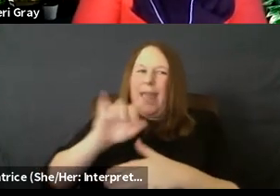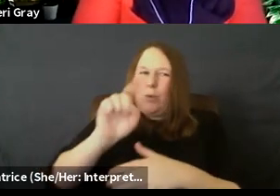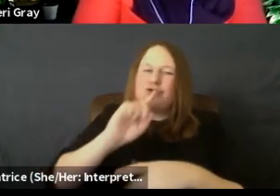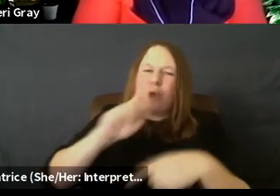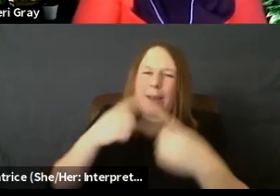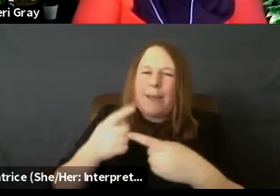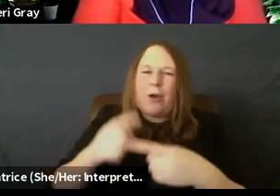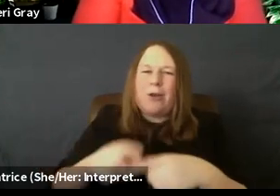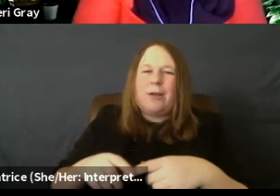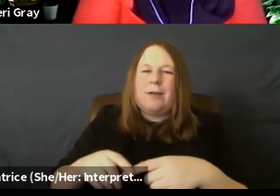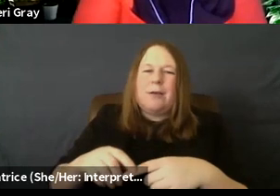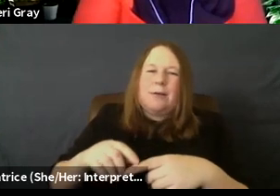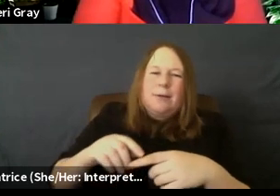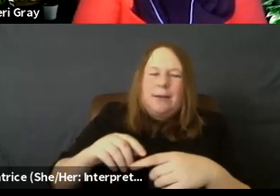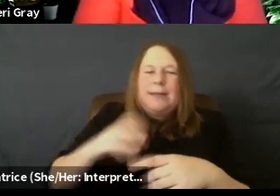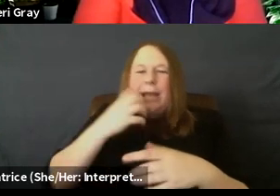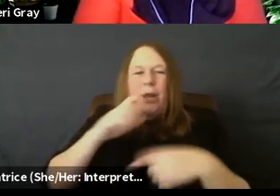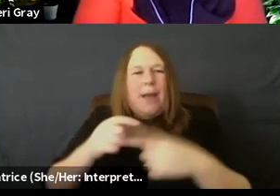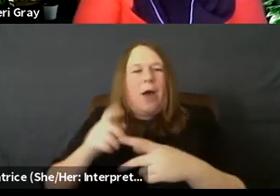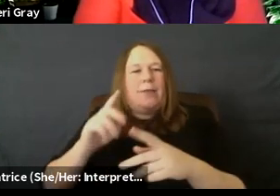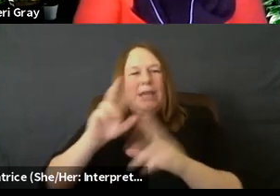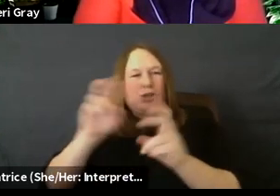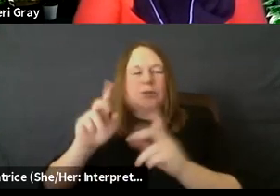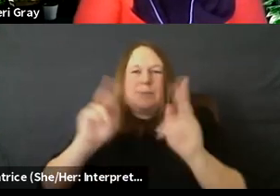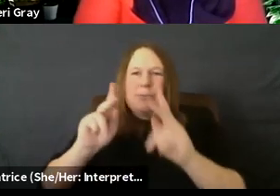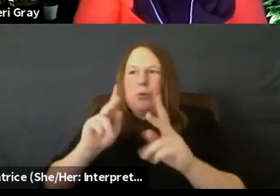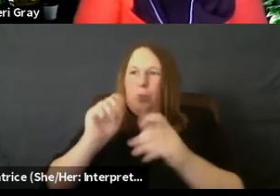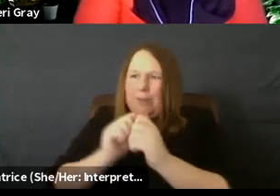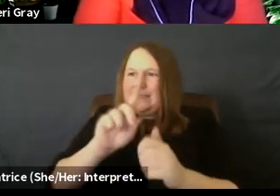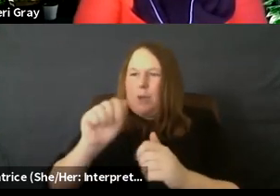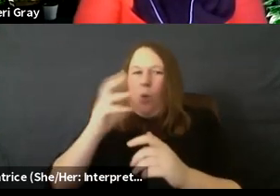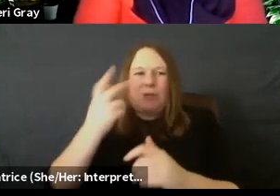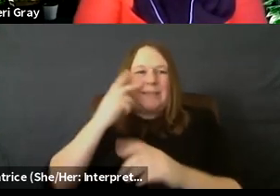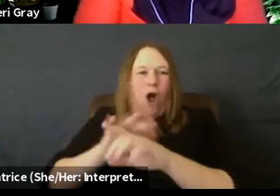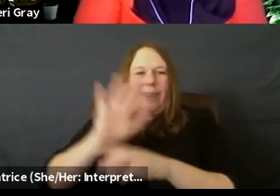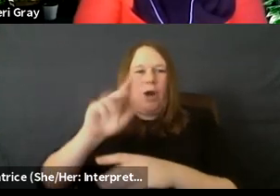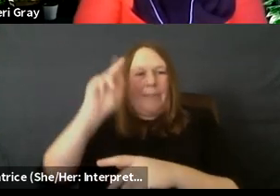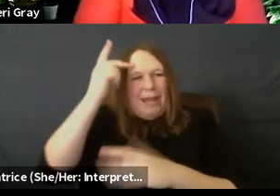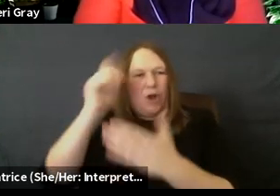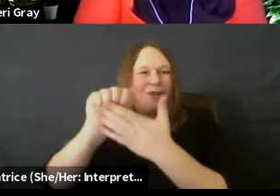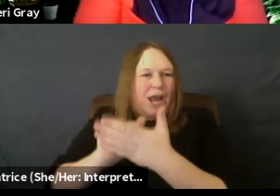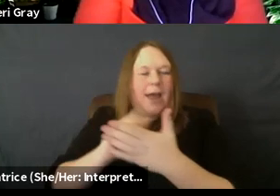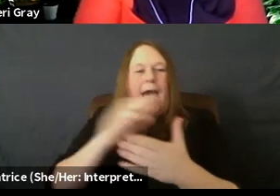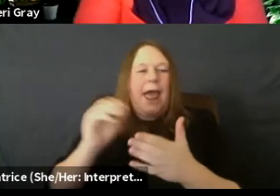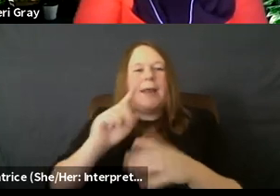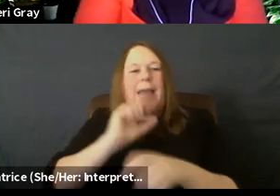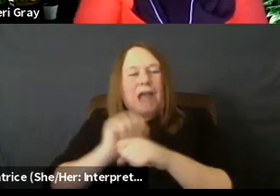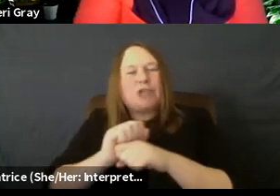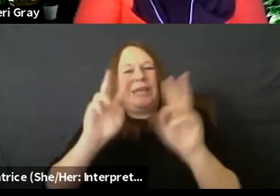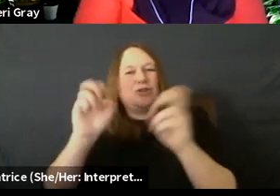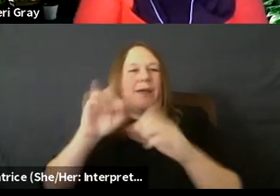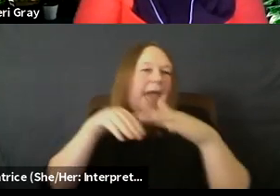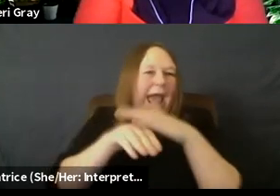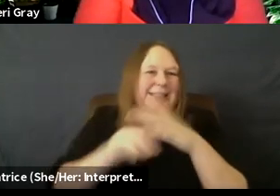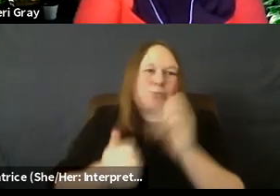about caring about the issues that people with disabilities want to see on the agenda. And then there's also, of course, just actual issues of access. We saw